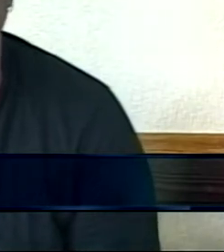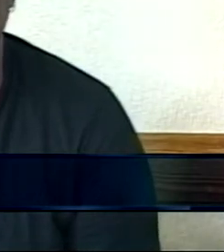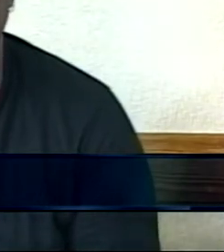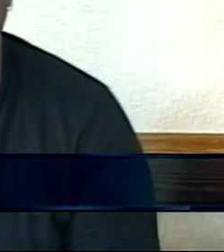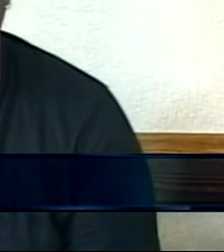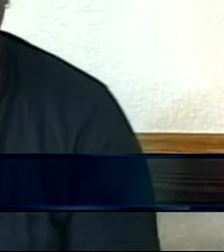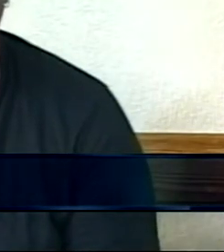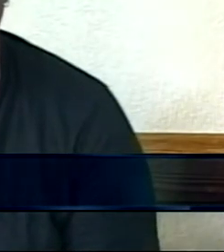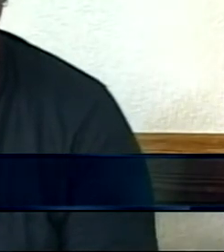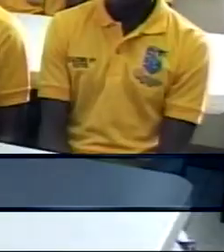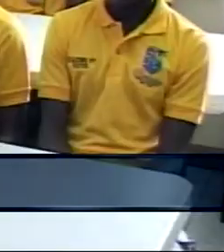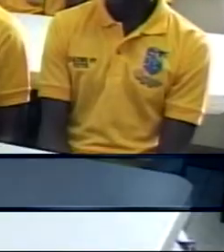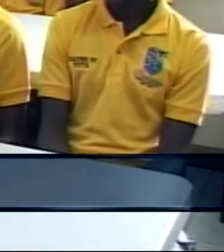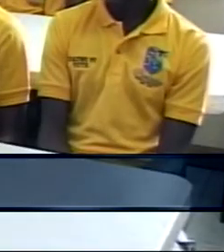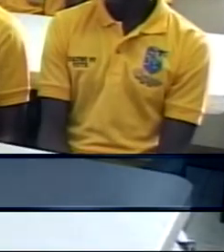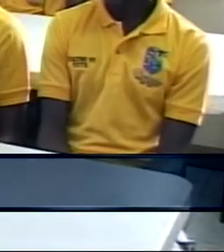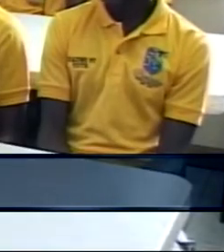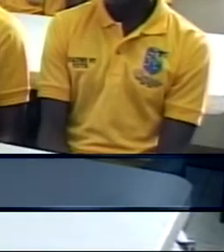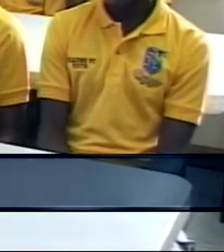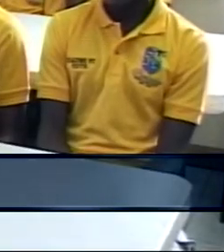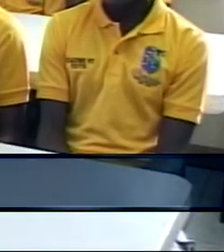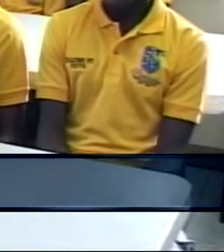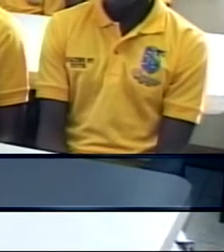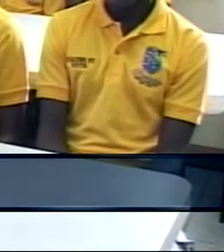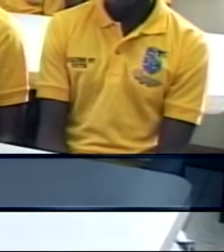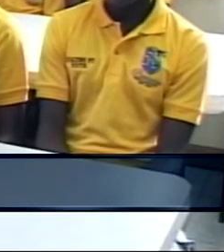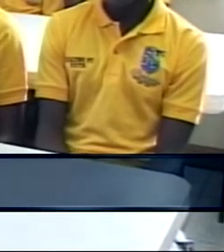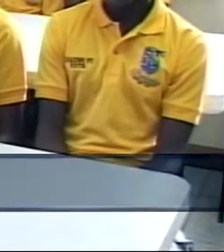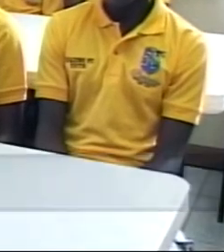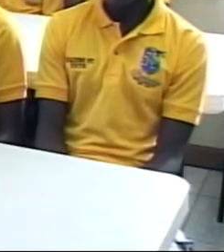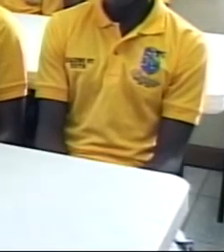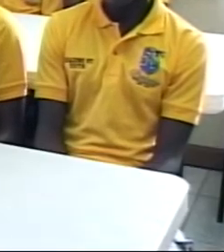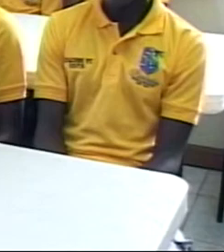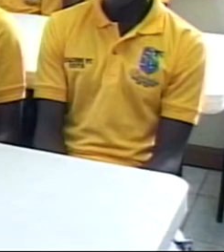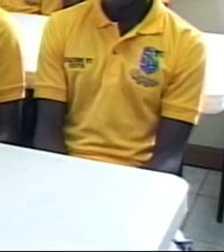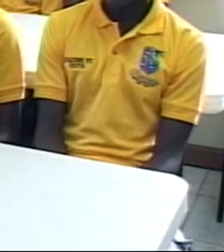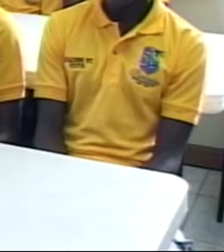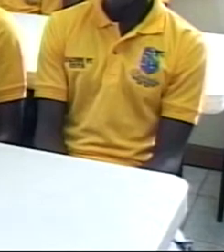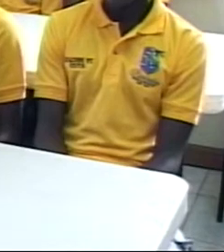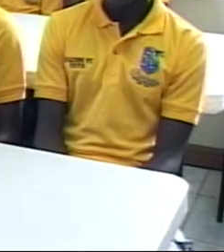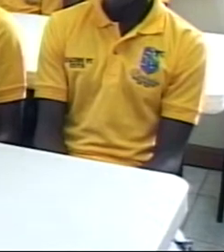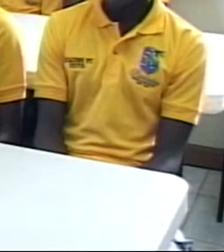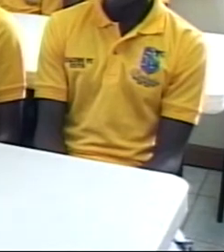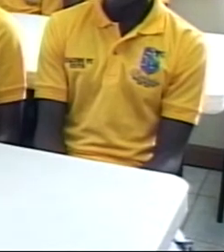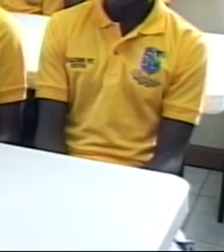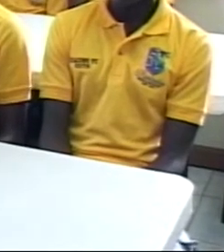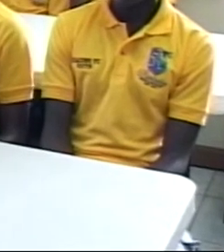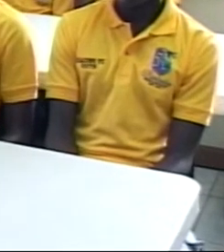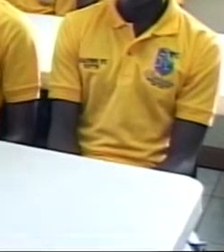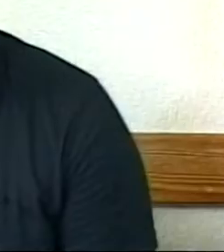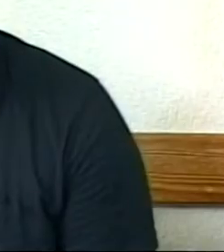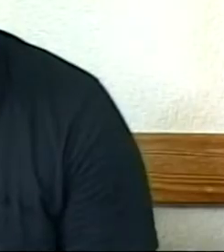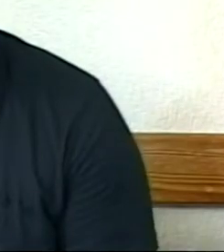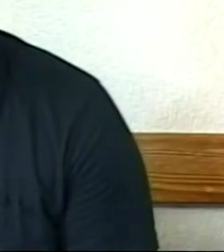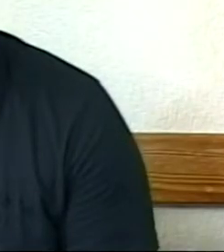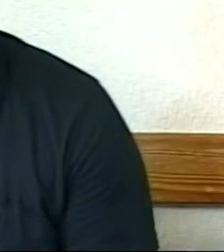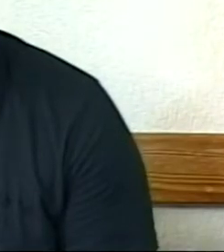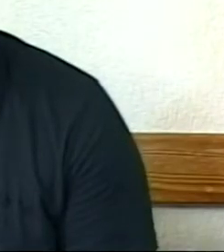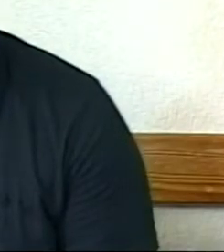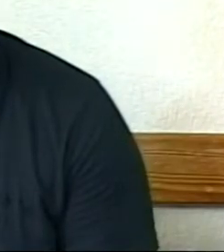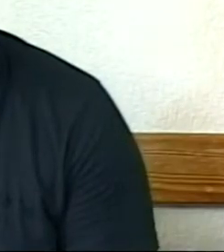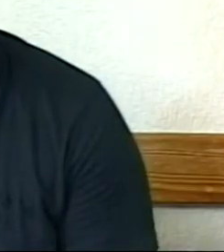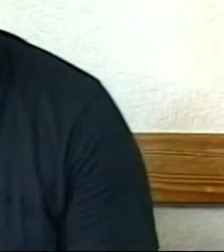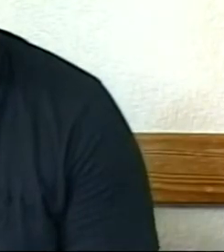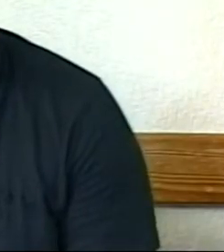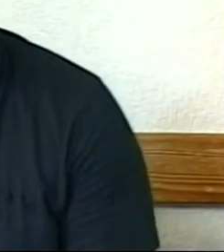15, and that's basically what we have here. Our players are, majority of the nucleus is 17-year-olds, but